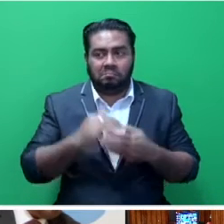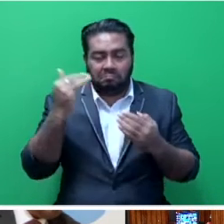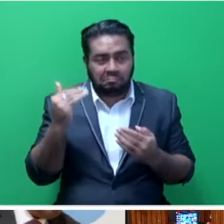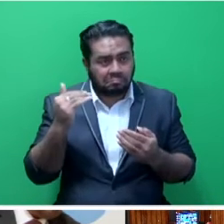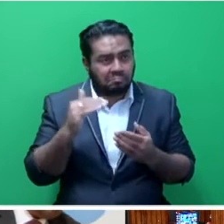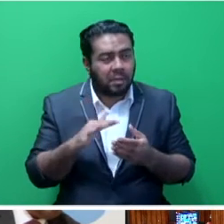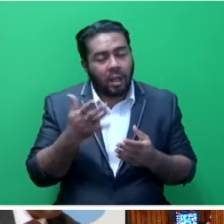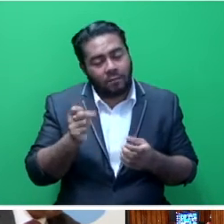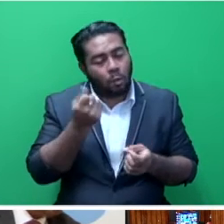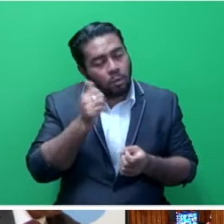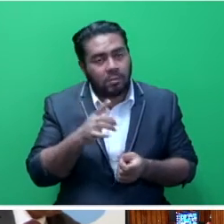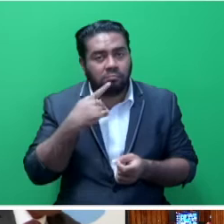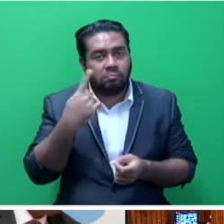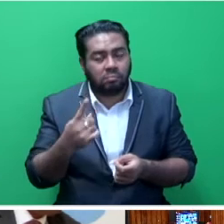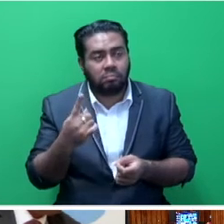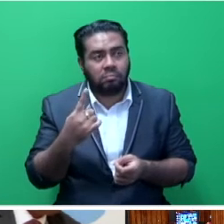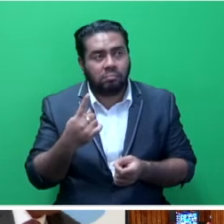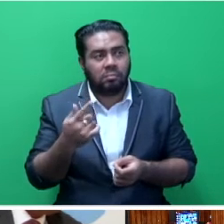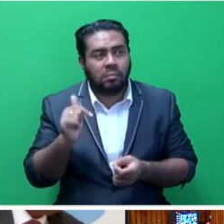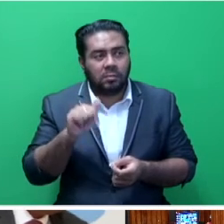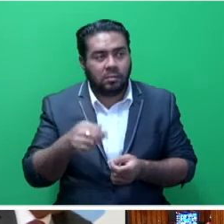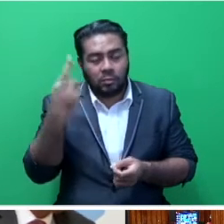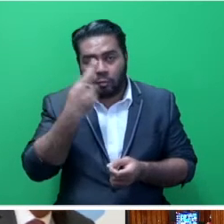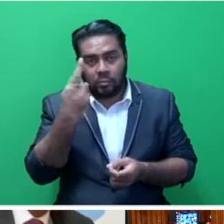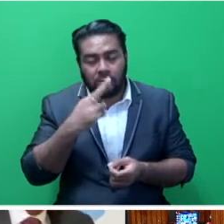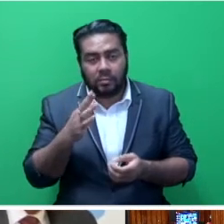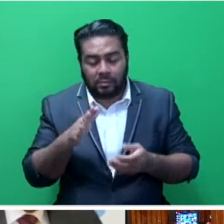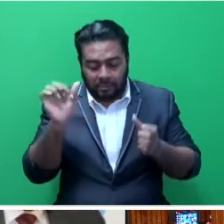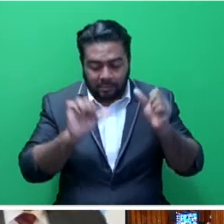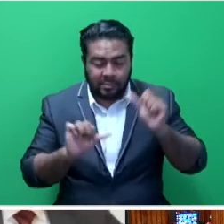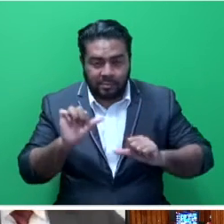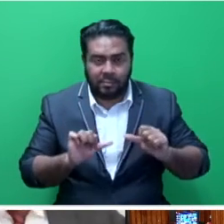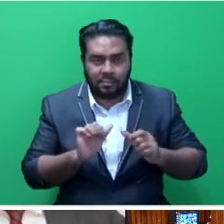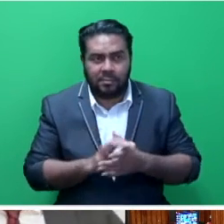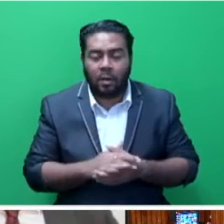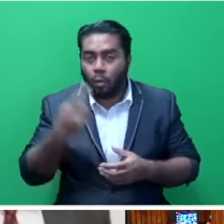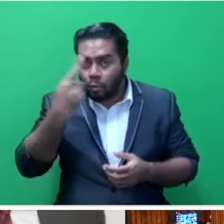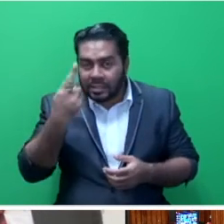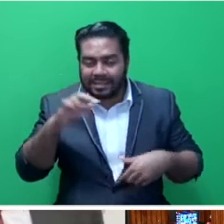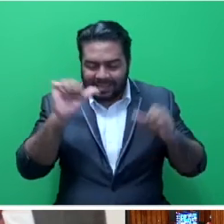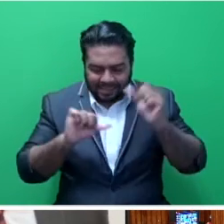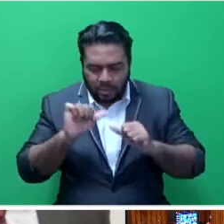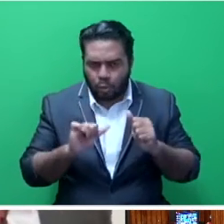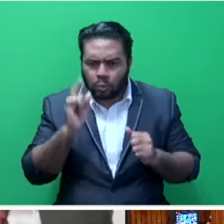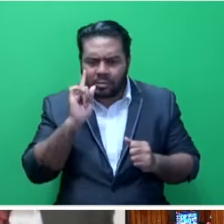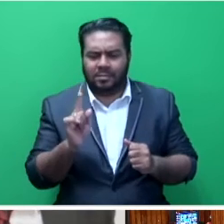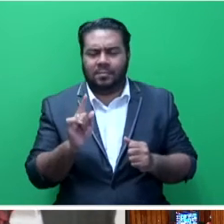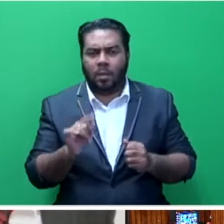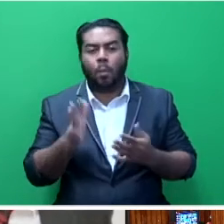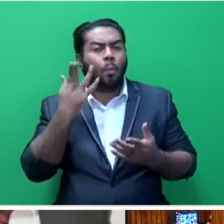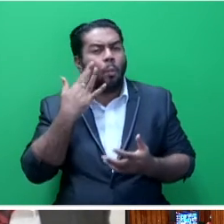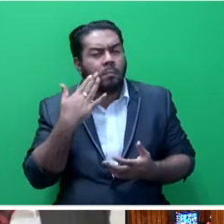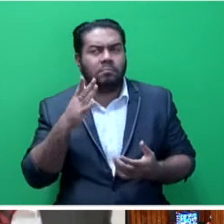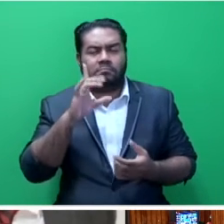as I've alluded to, risk assessment, and is being done at the moment to actually determine when